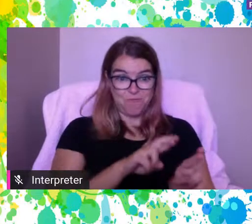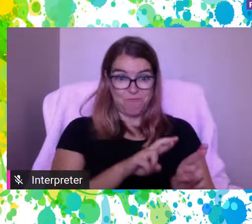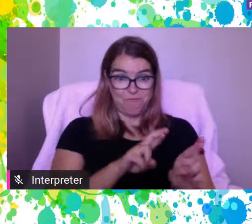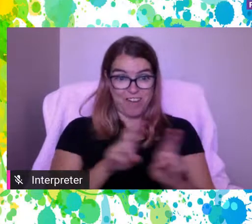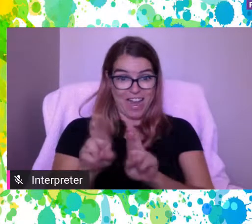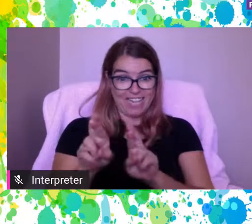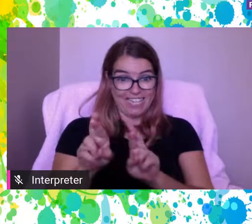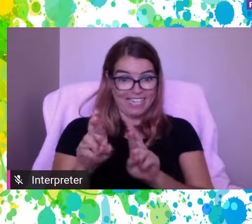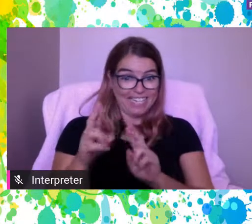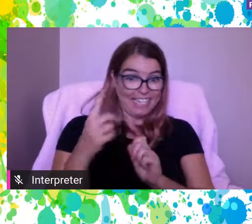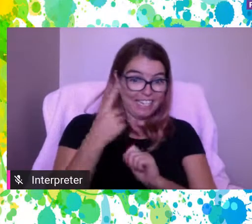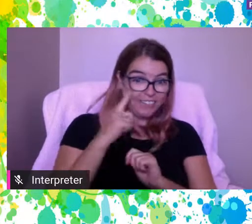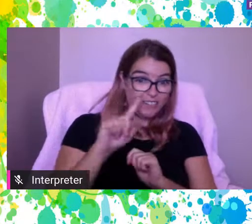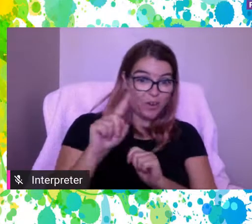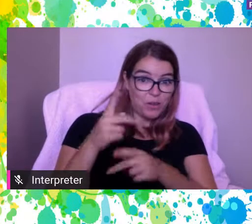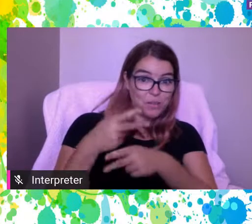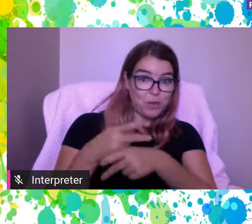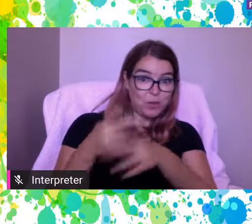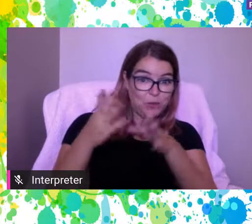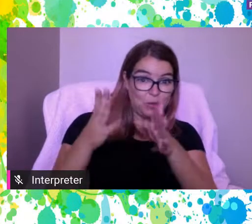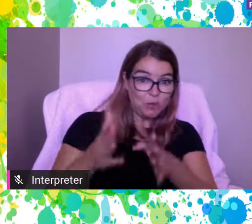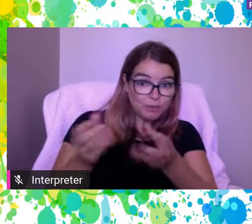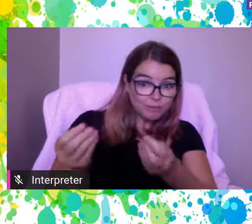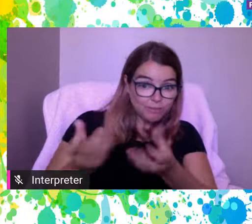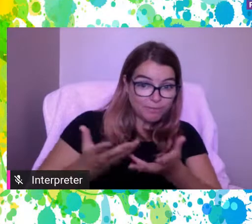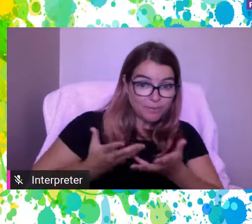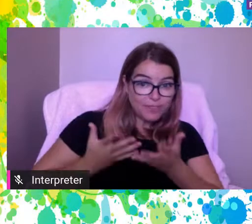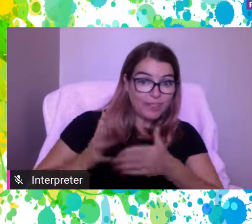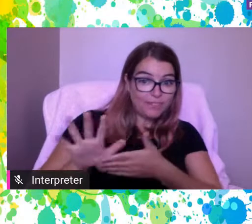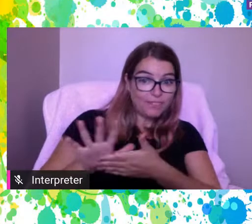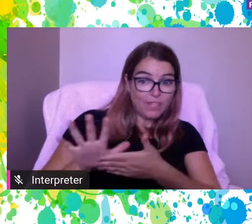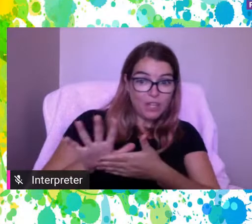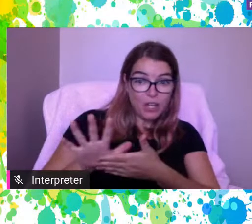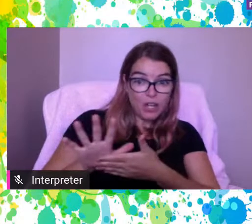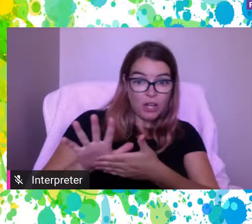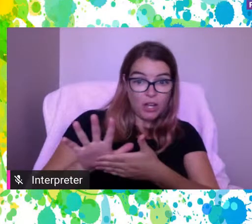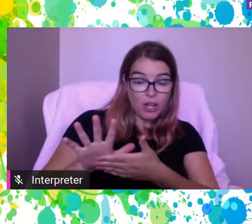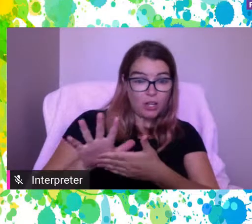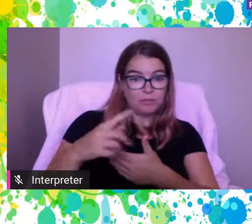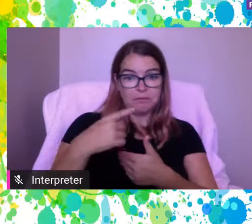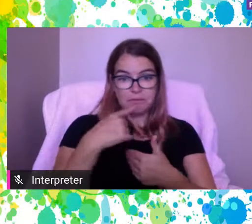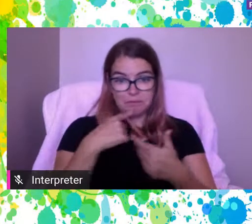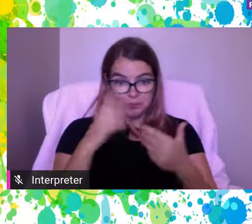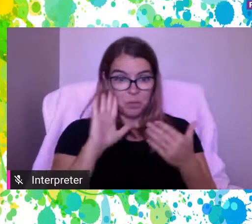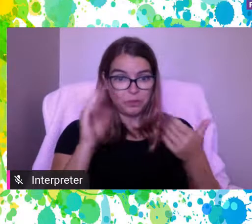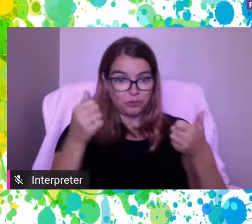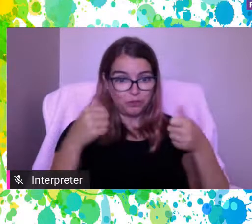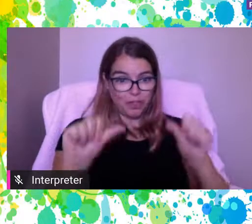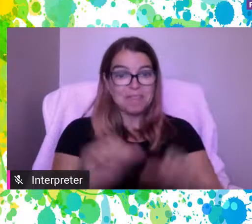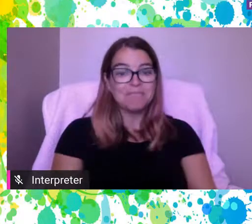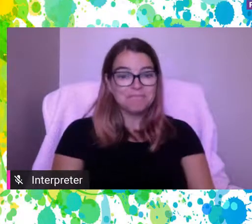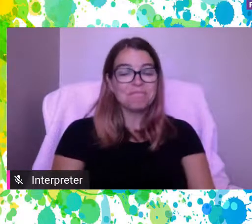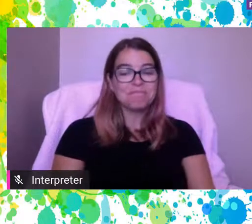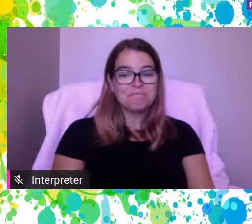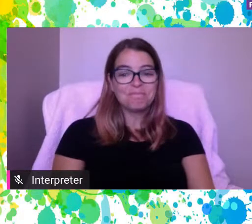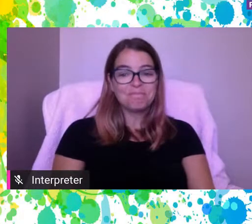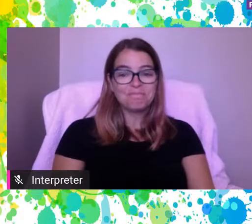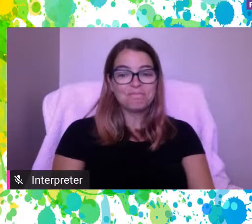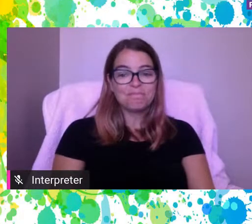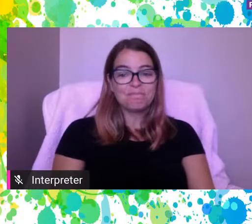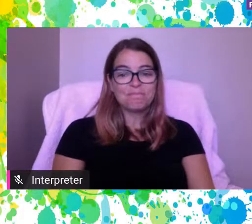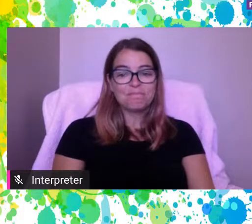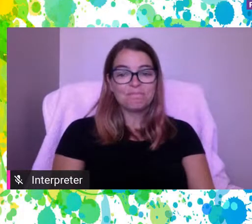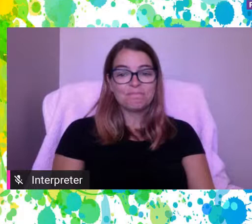our producer backstage to let me know that we are good to go. All right. We have a let's